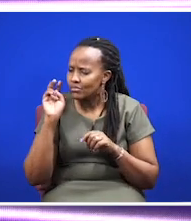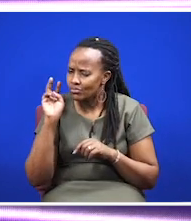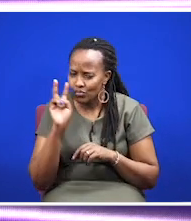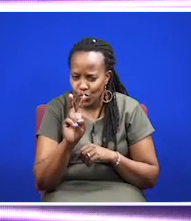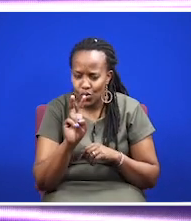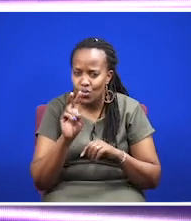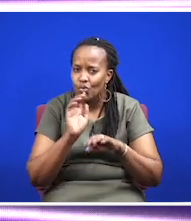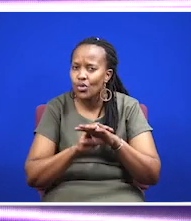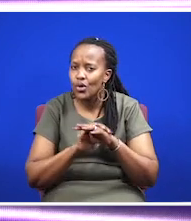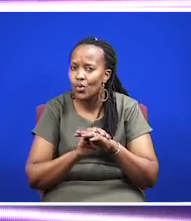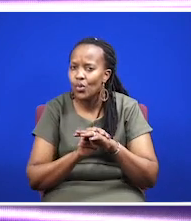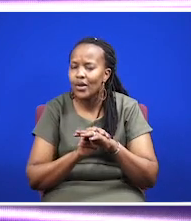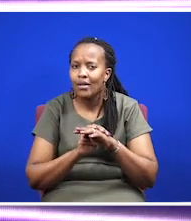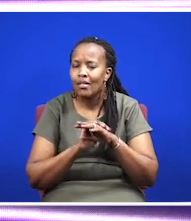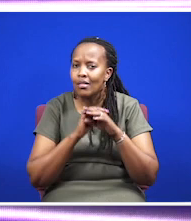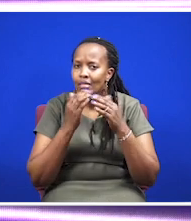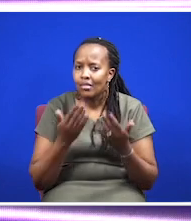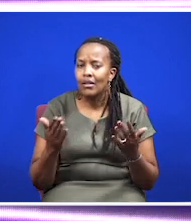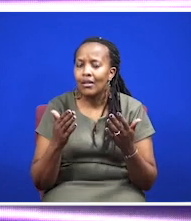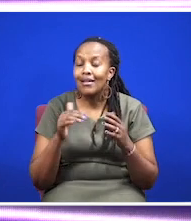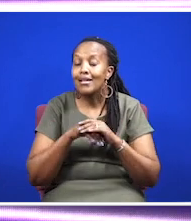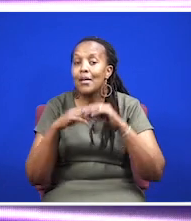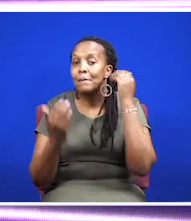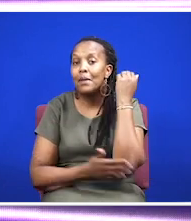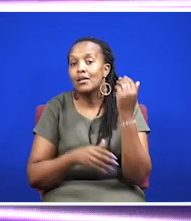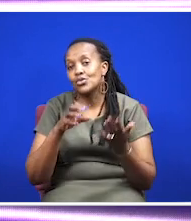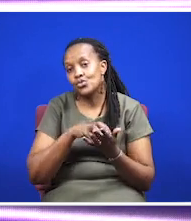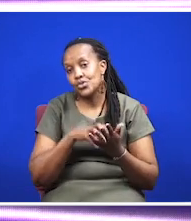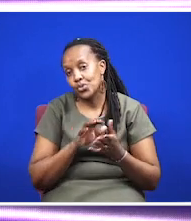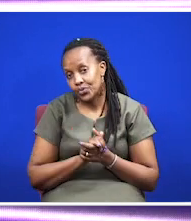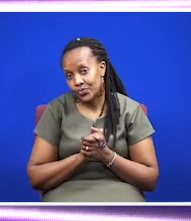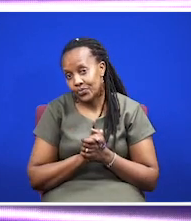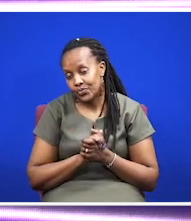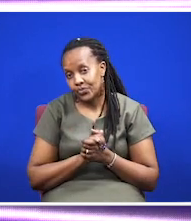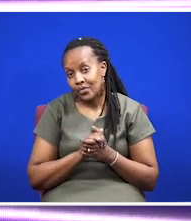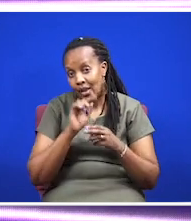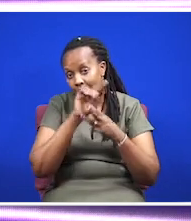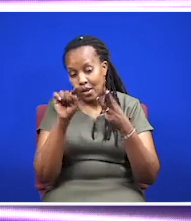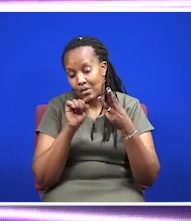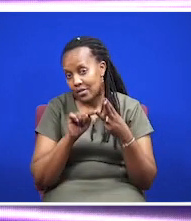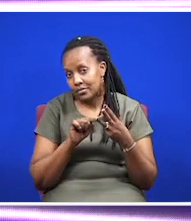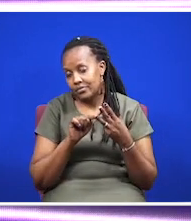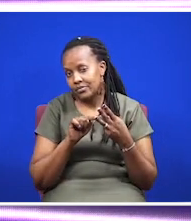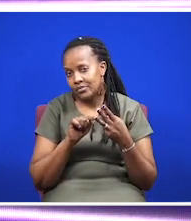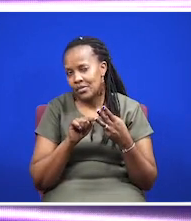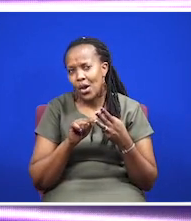every bad situation. But thirdly, we don't give thanks because of